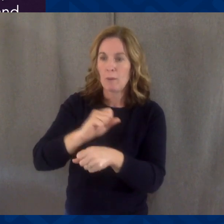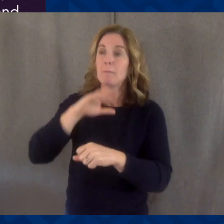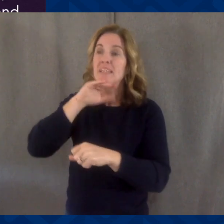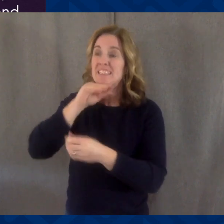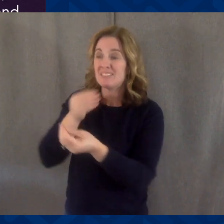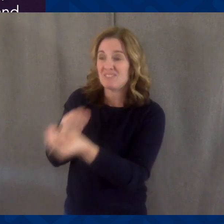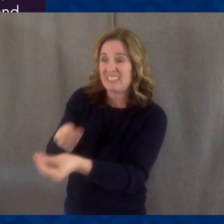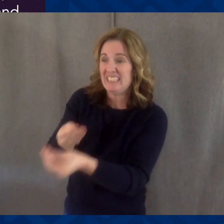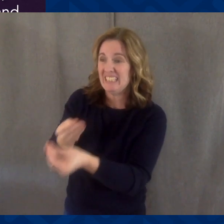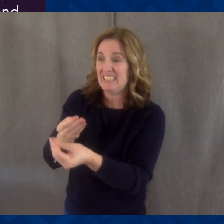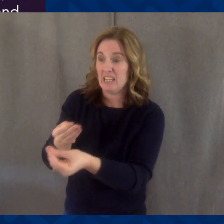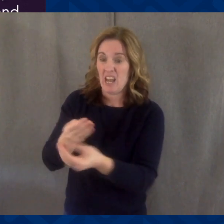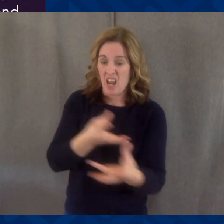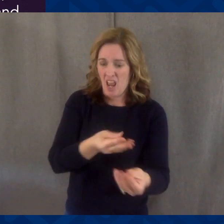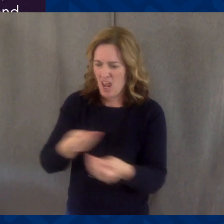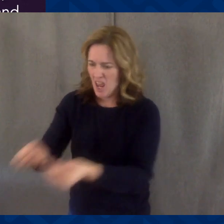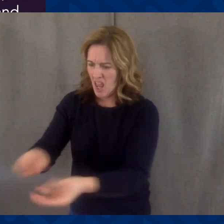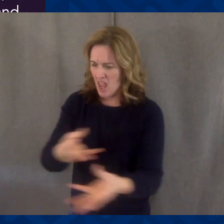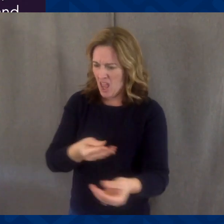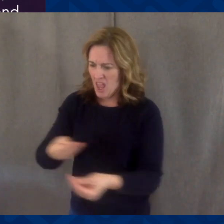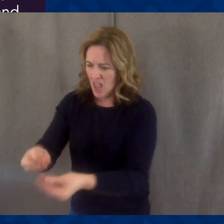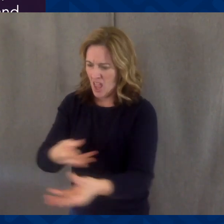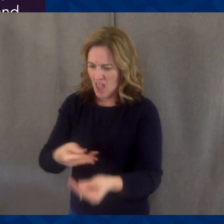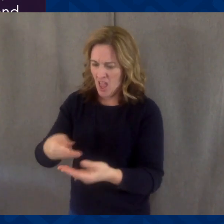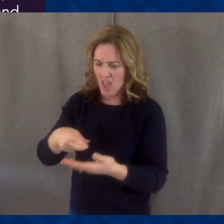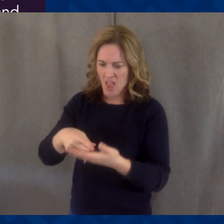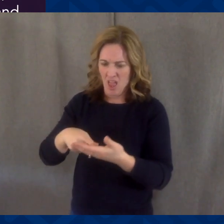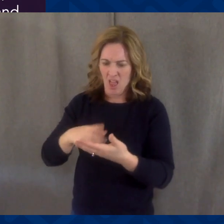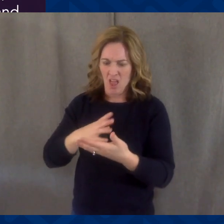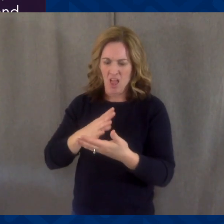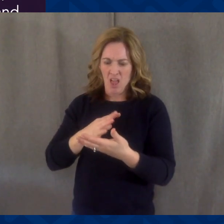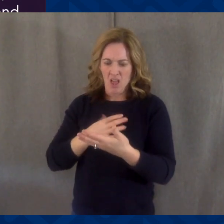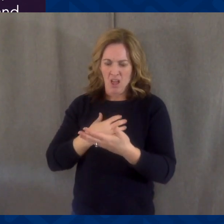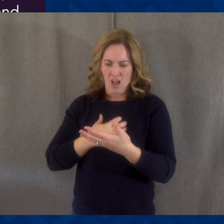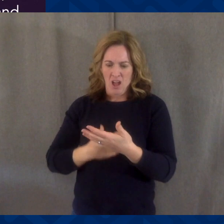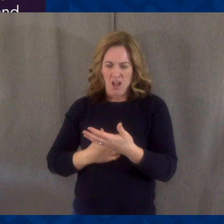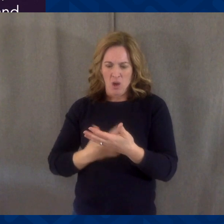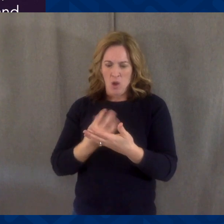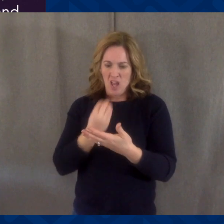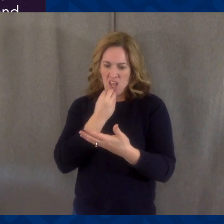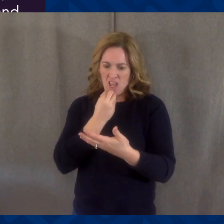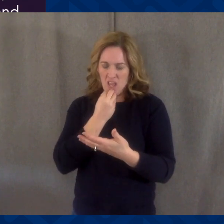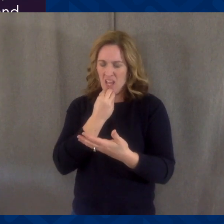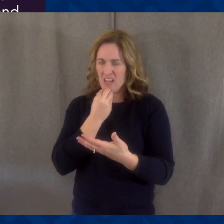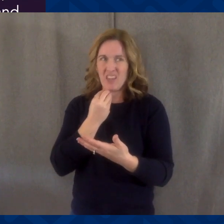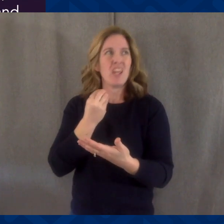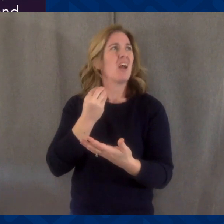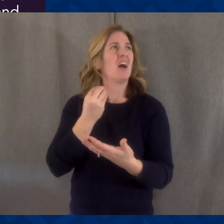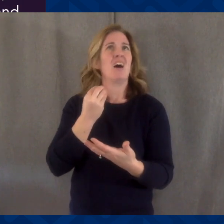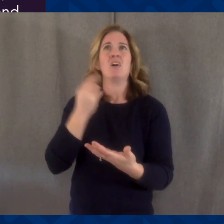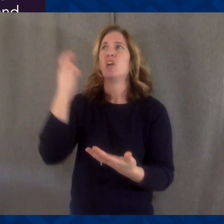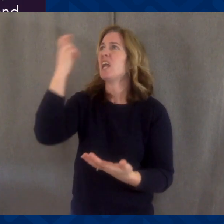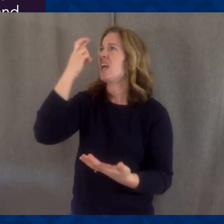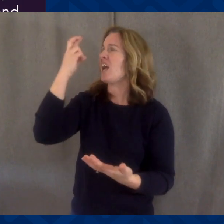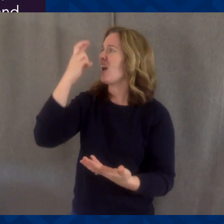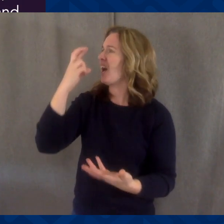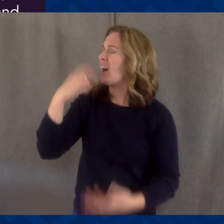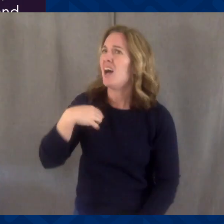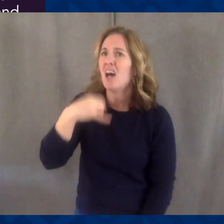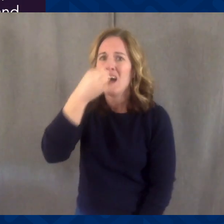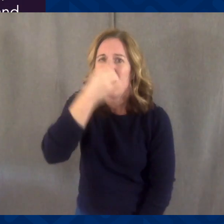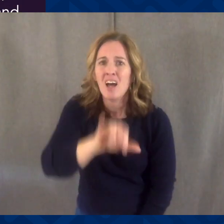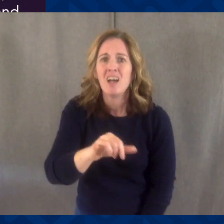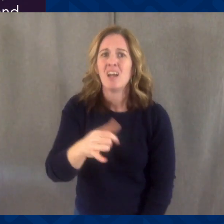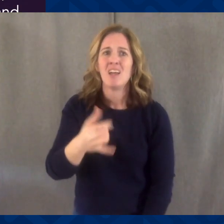no one gave him anything. When he came to himself," verse 17, "he said, 'How many of my father's hired servants have food to